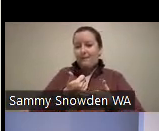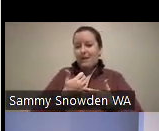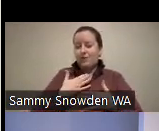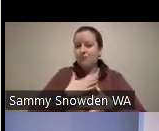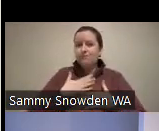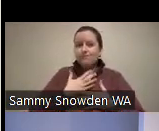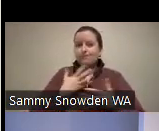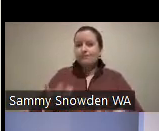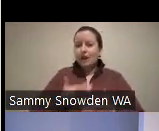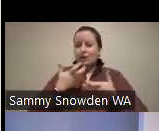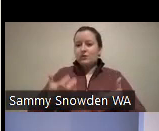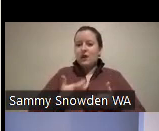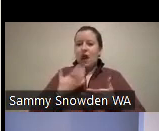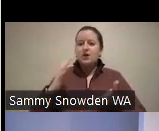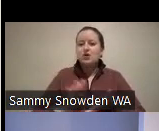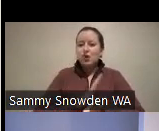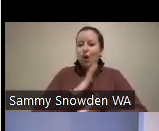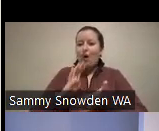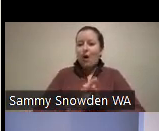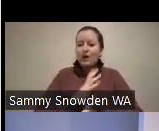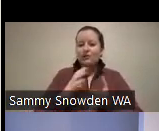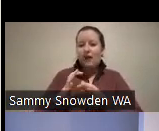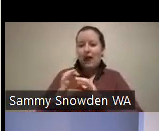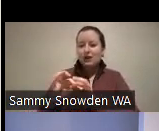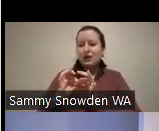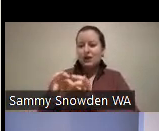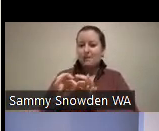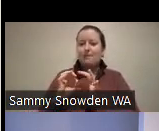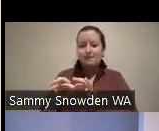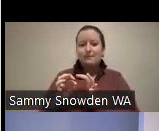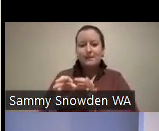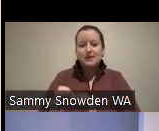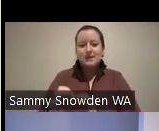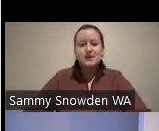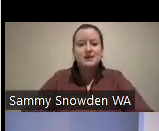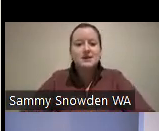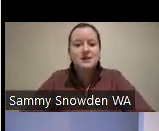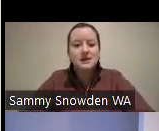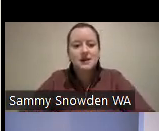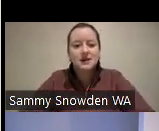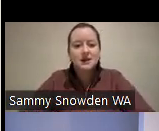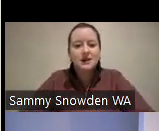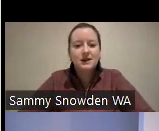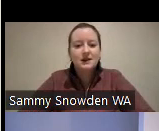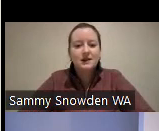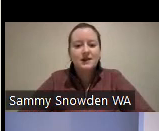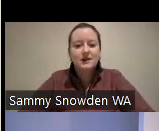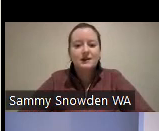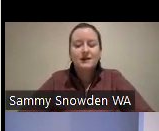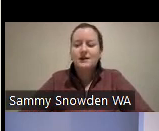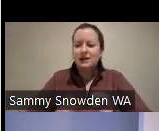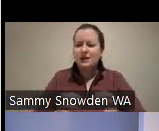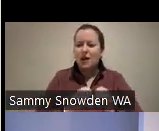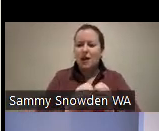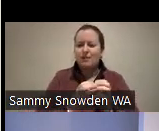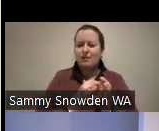relationships. The Essential Emotions book says that this blend was